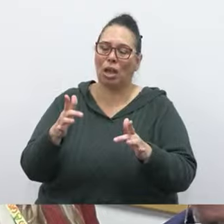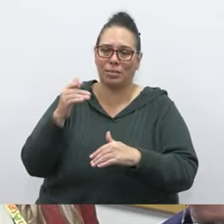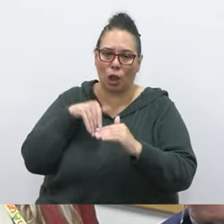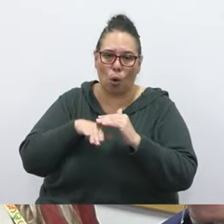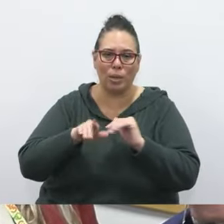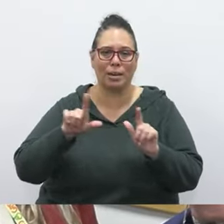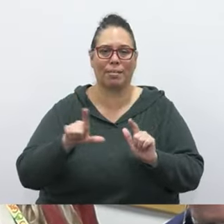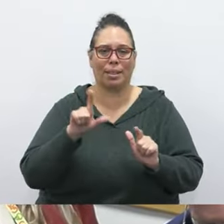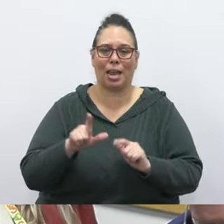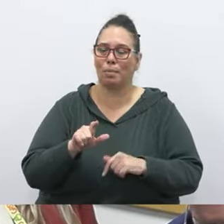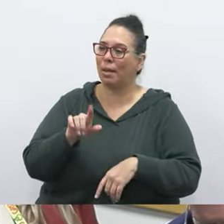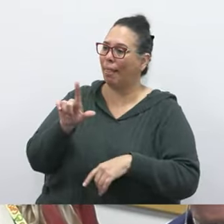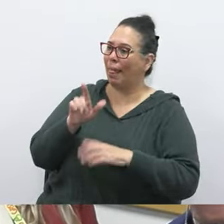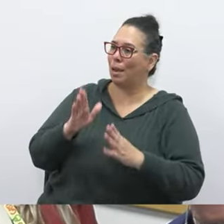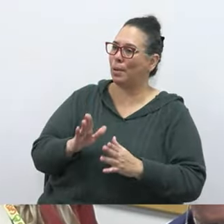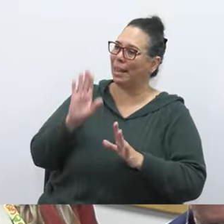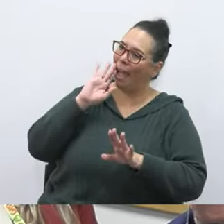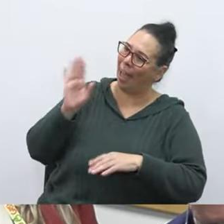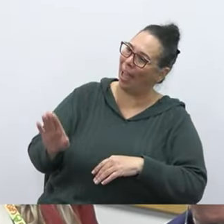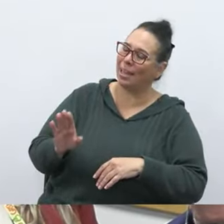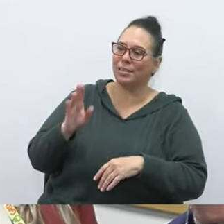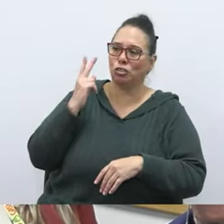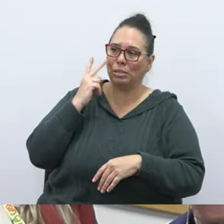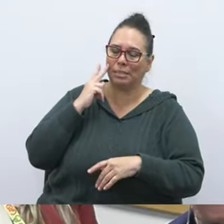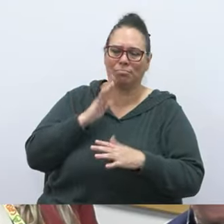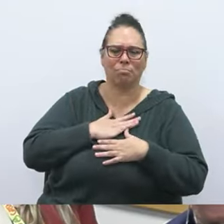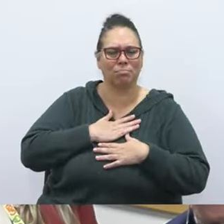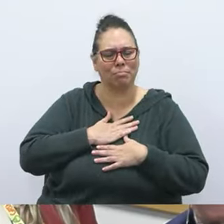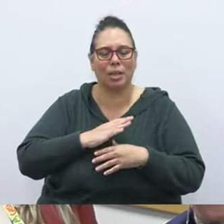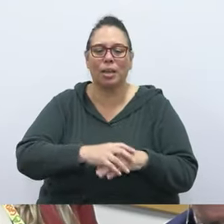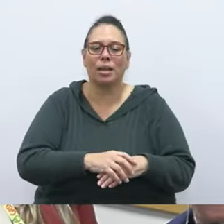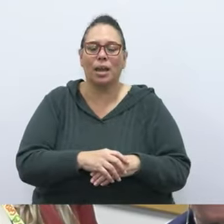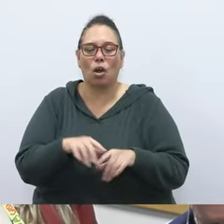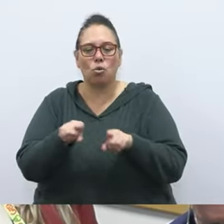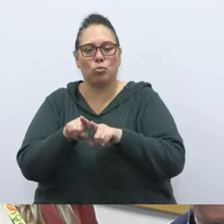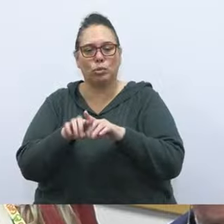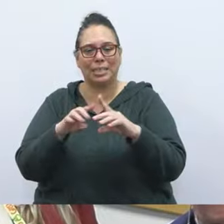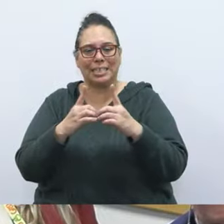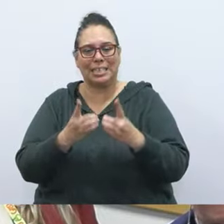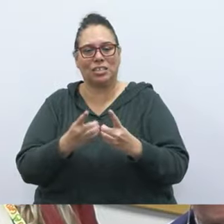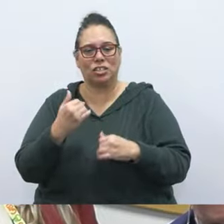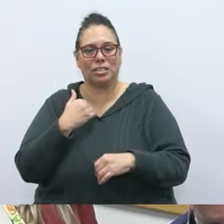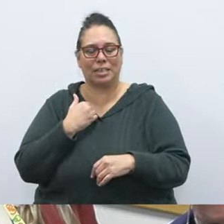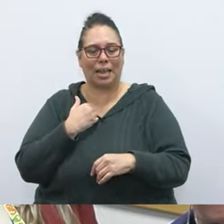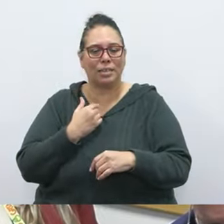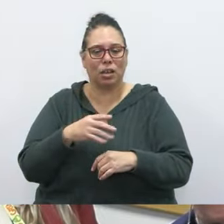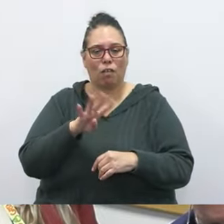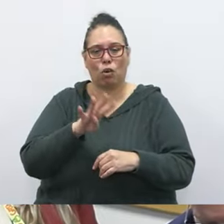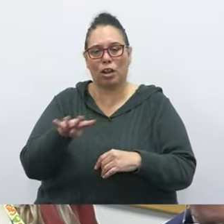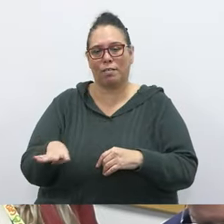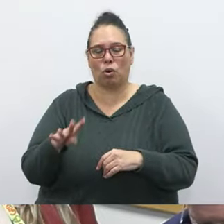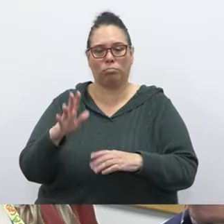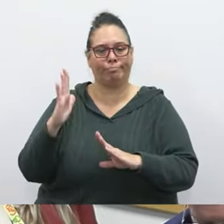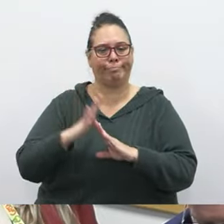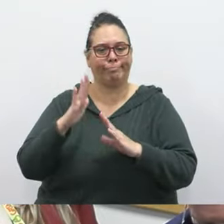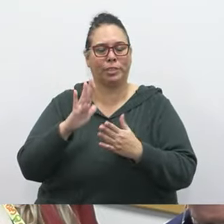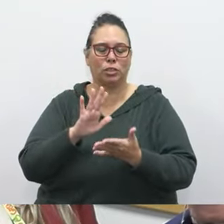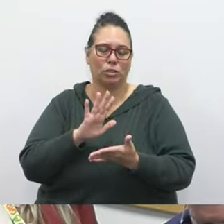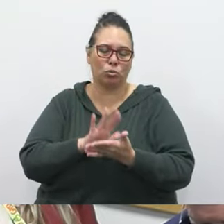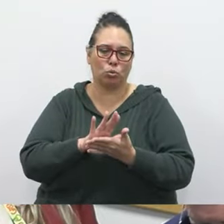librarian, which is a common occurrence throughout the district. In addition, the school district holds claim to 44 distinguished schools and an